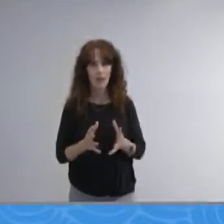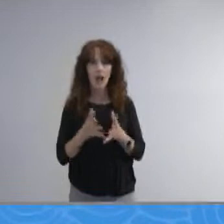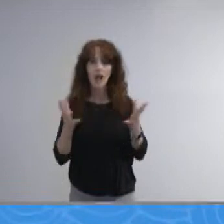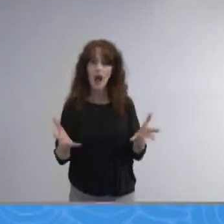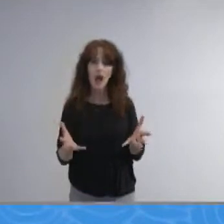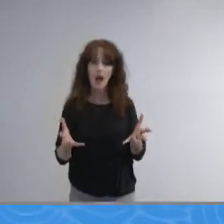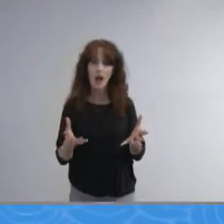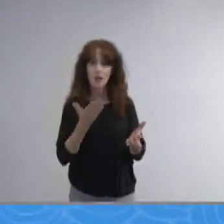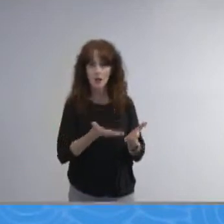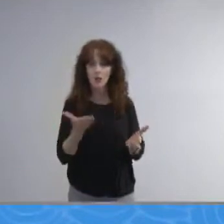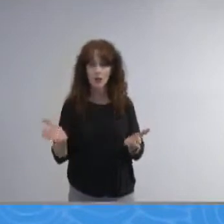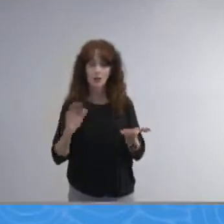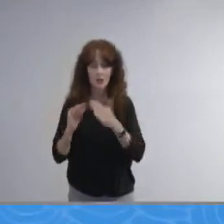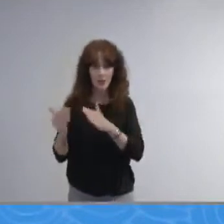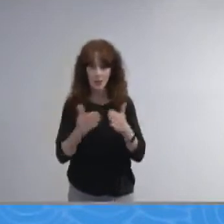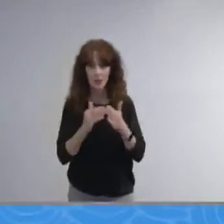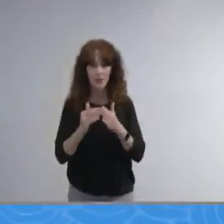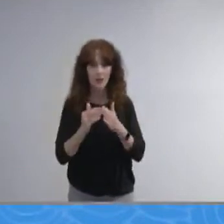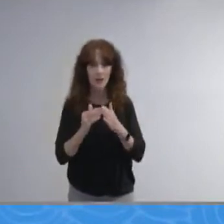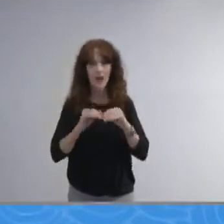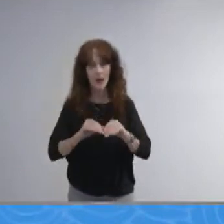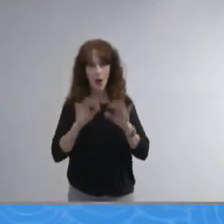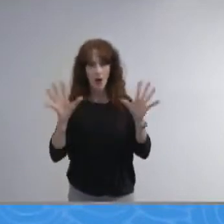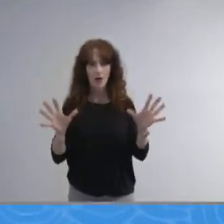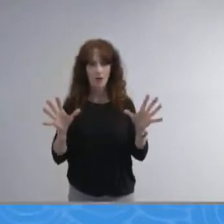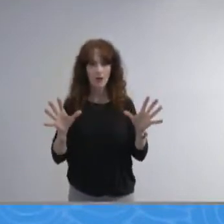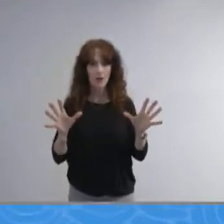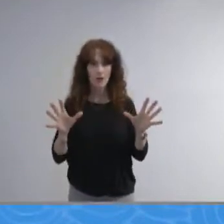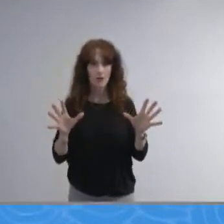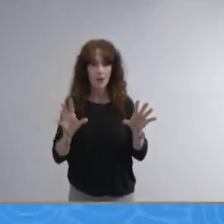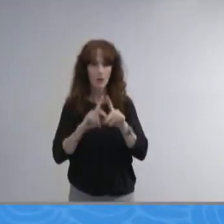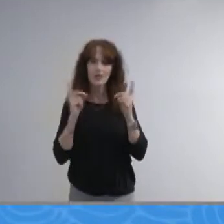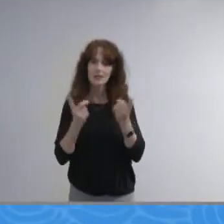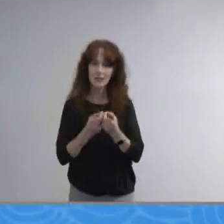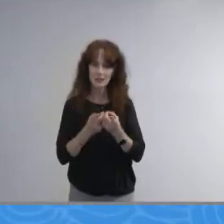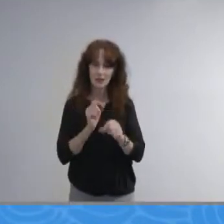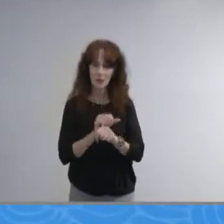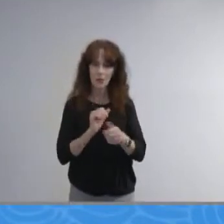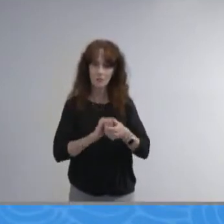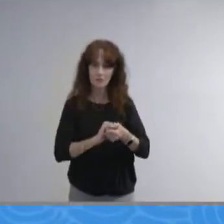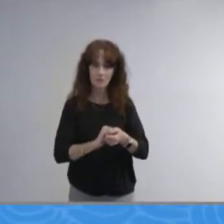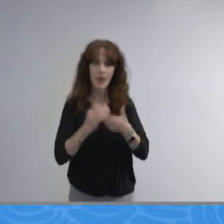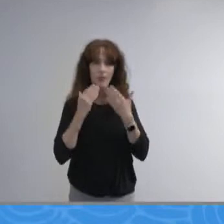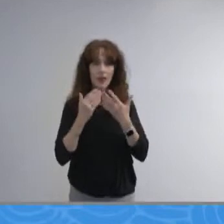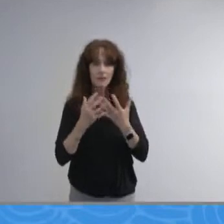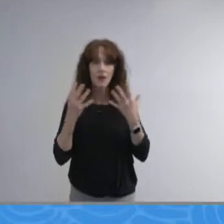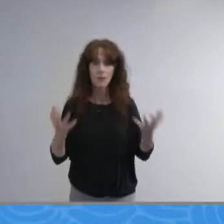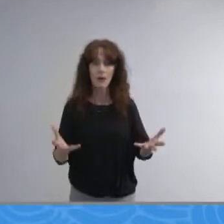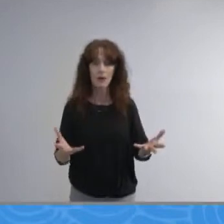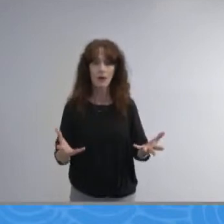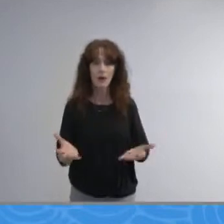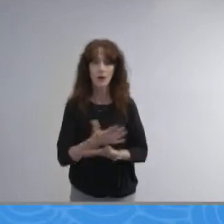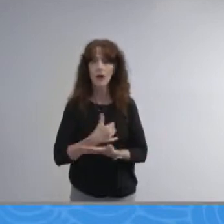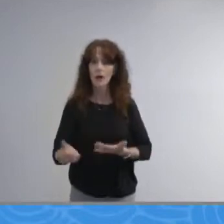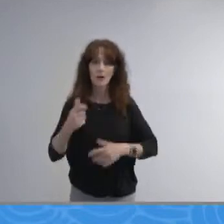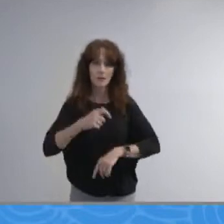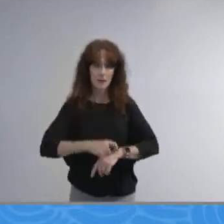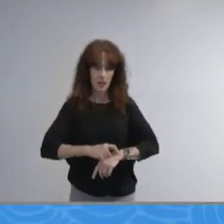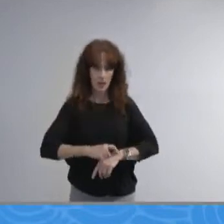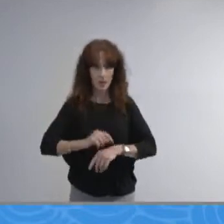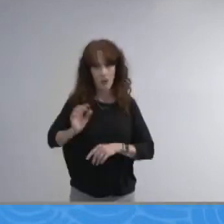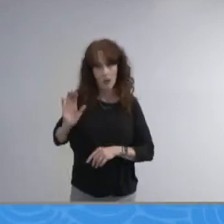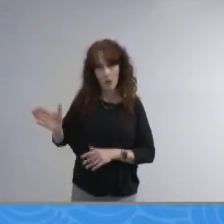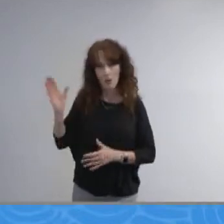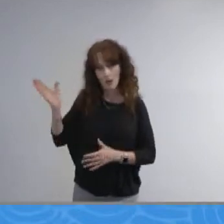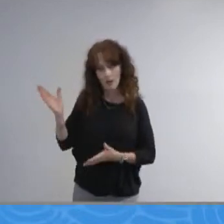lot of resources in the community, and obviously to work with the district. So with this, thank you very much. We are out of time on